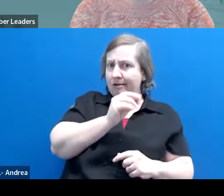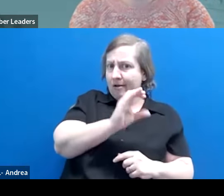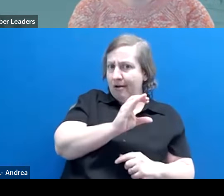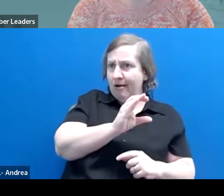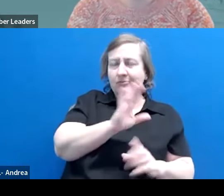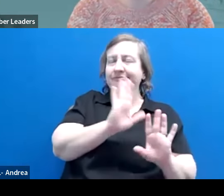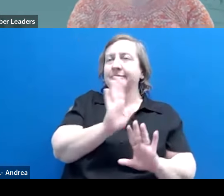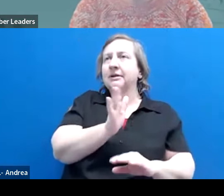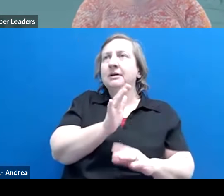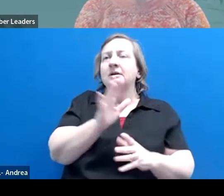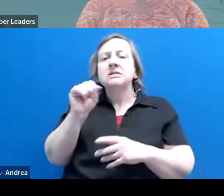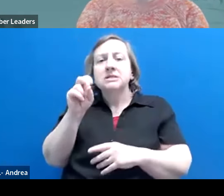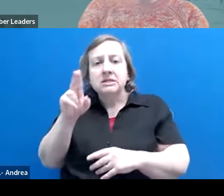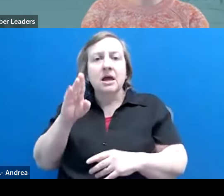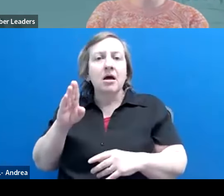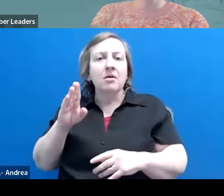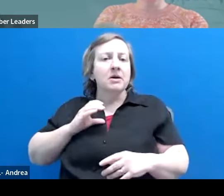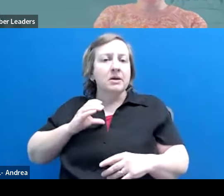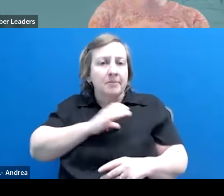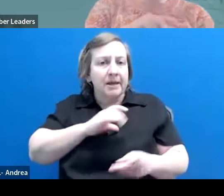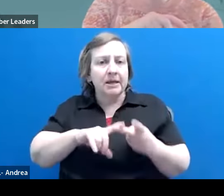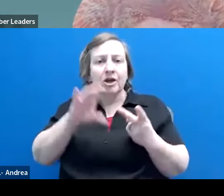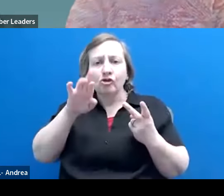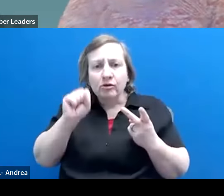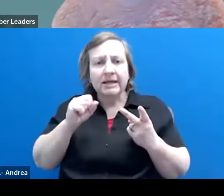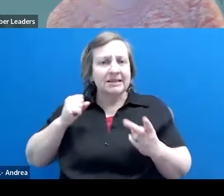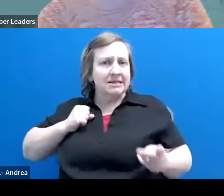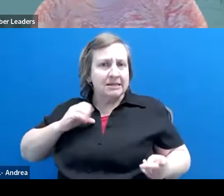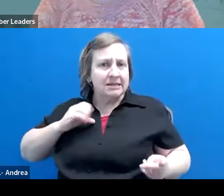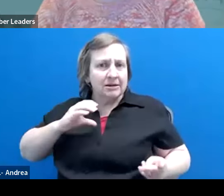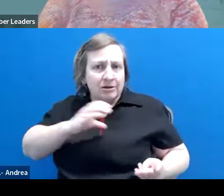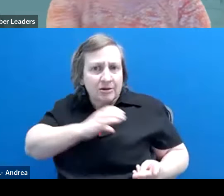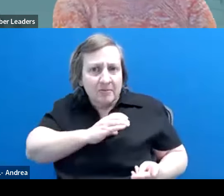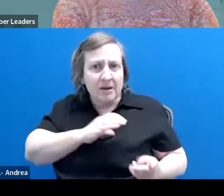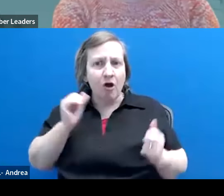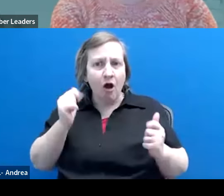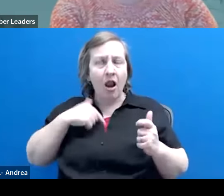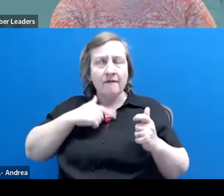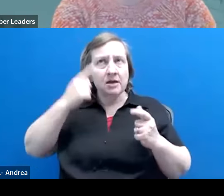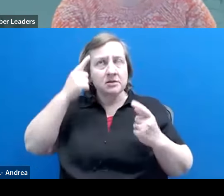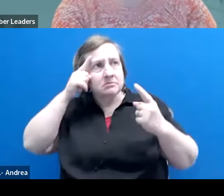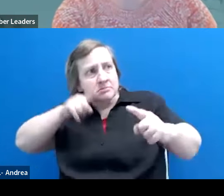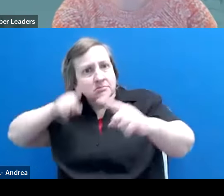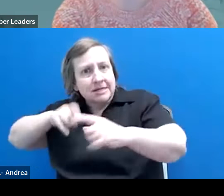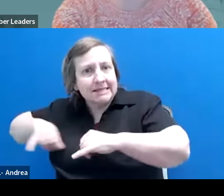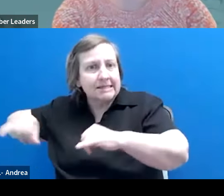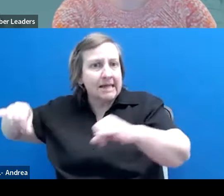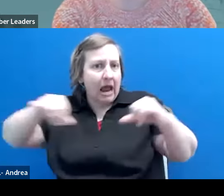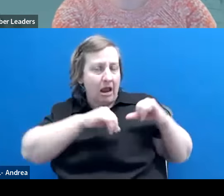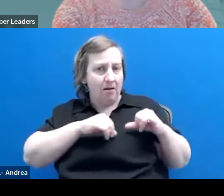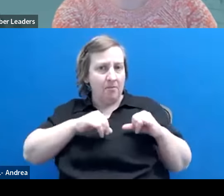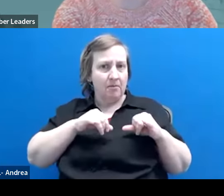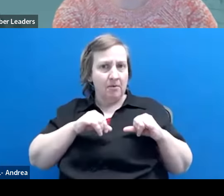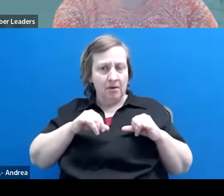the subcommittees and the CRIS and the steering, that we're all kind of coming off the same page, right, about where we really, really want to